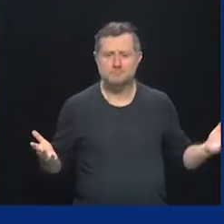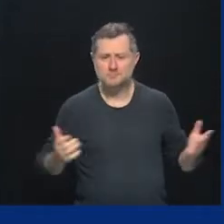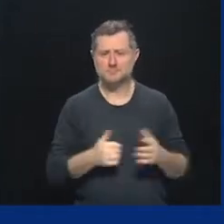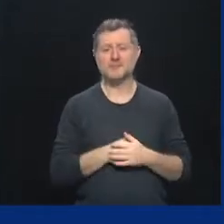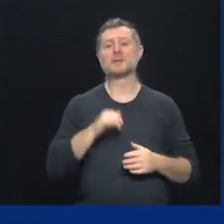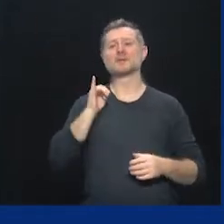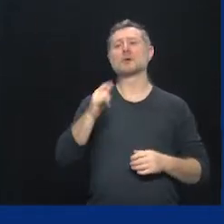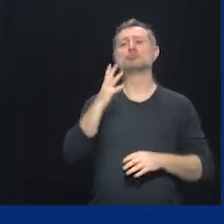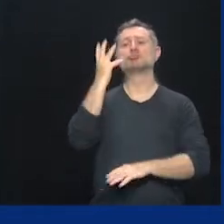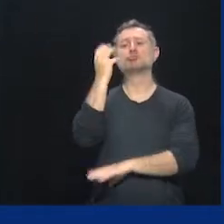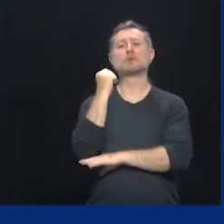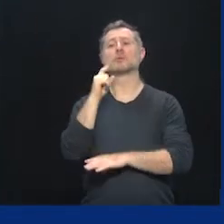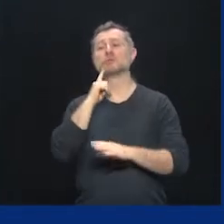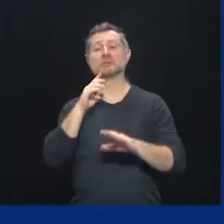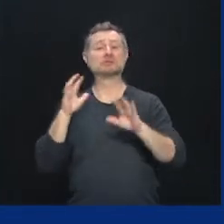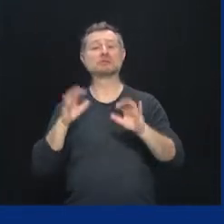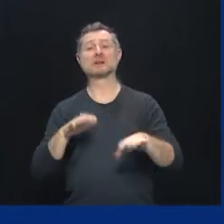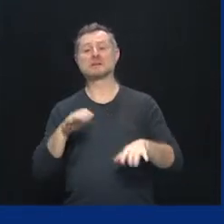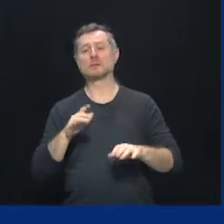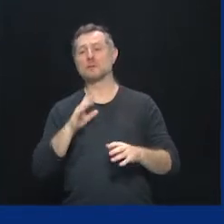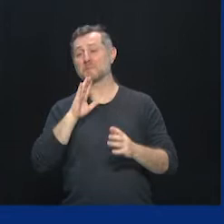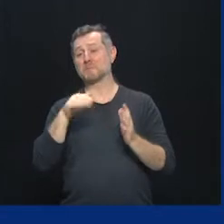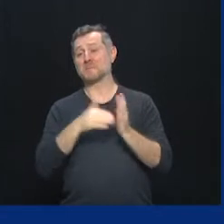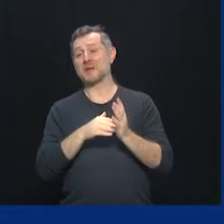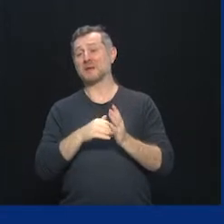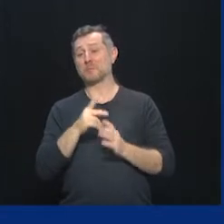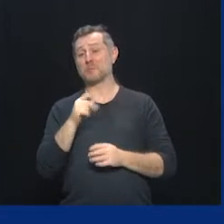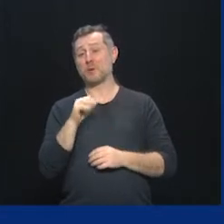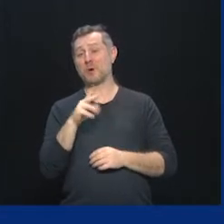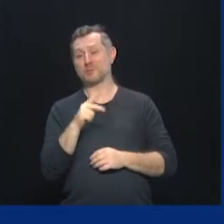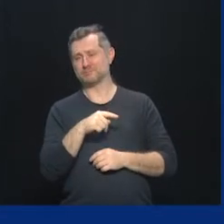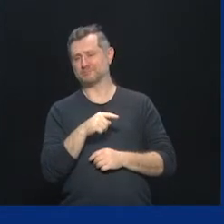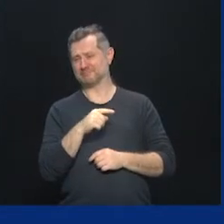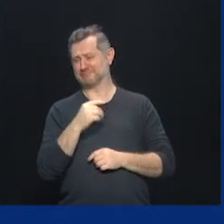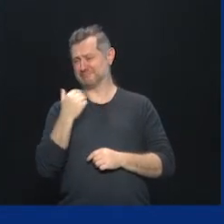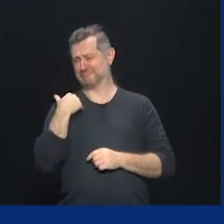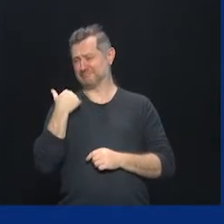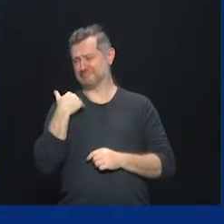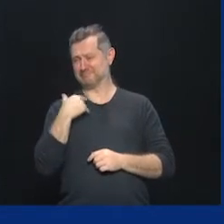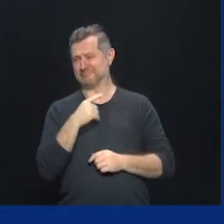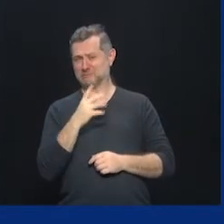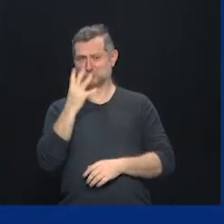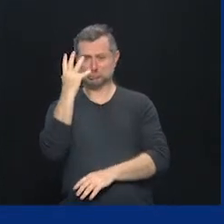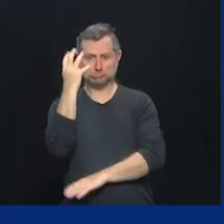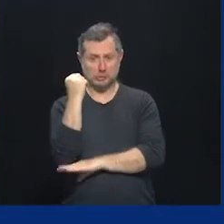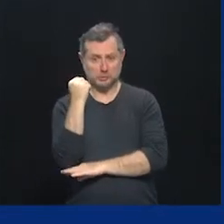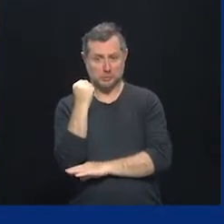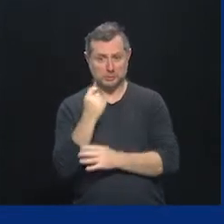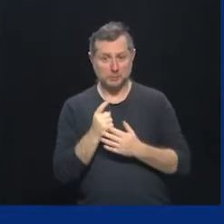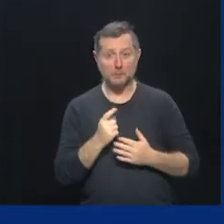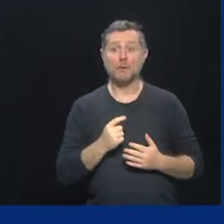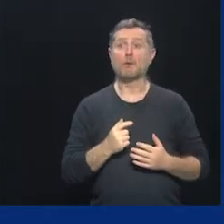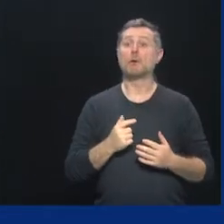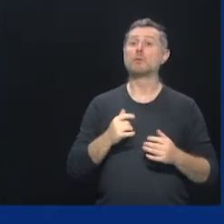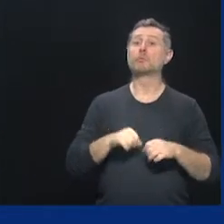broken, Central Park, for example, it broke a record that was set the week